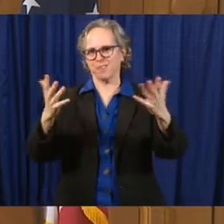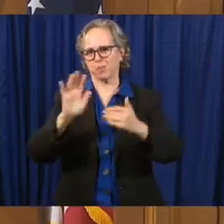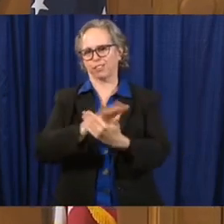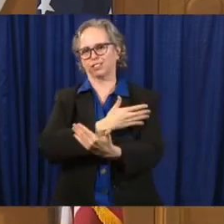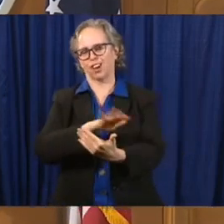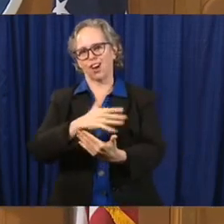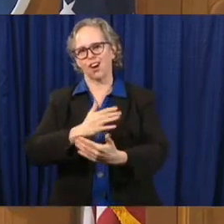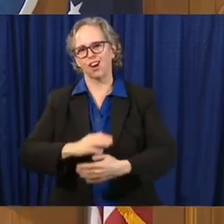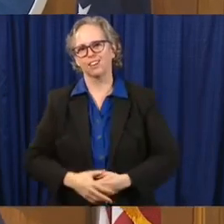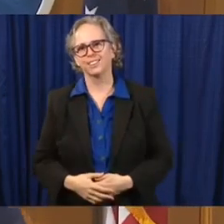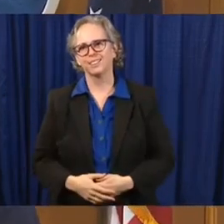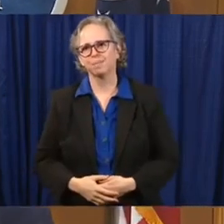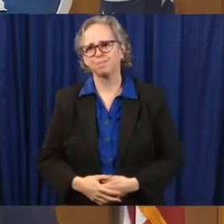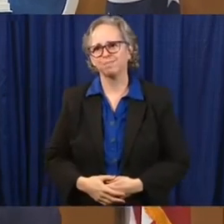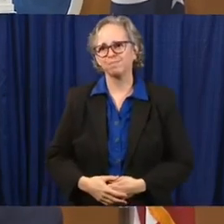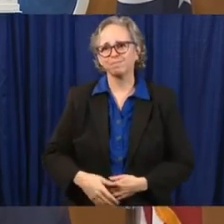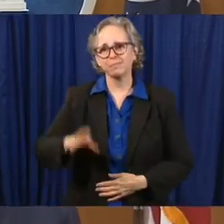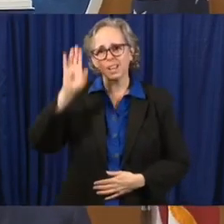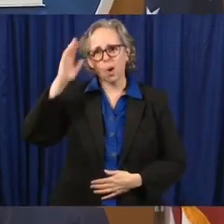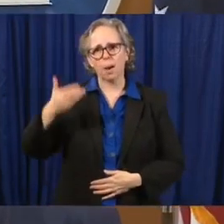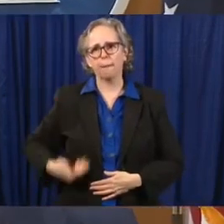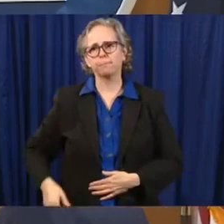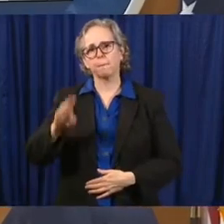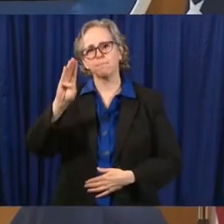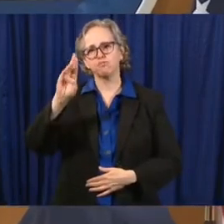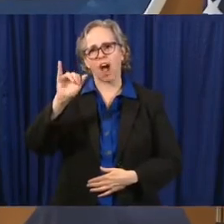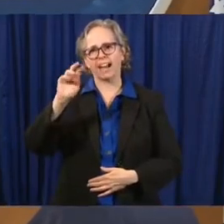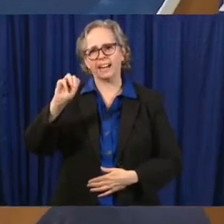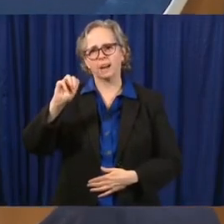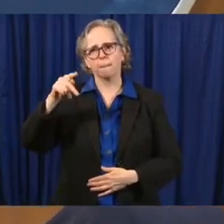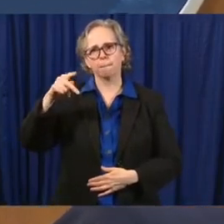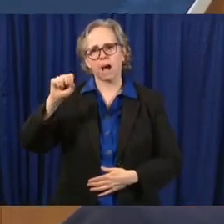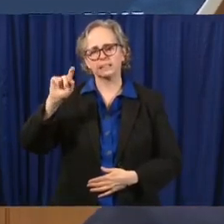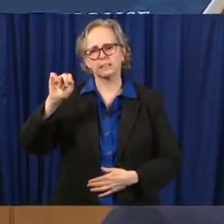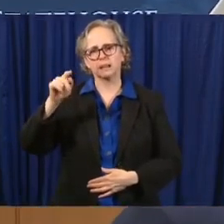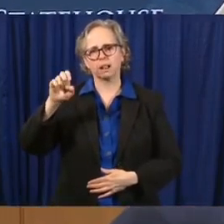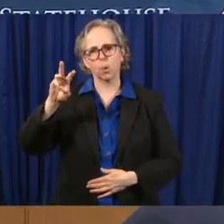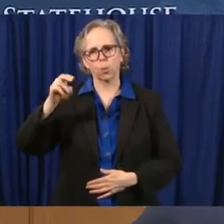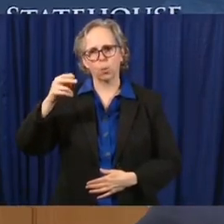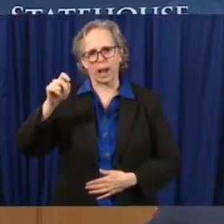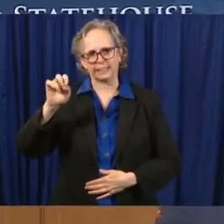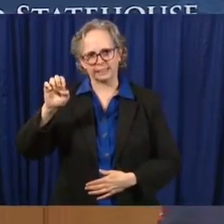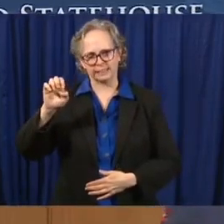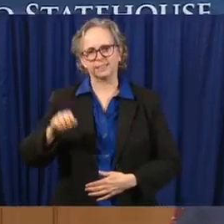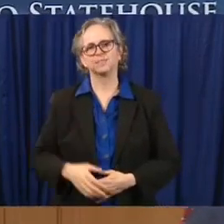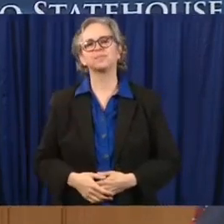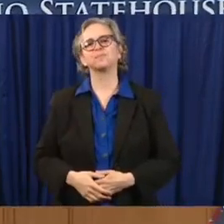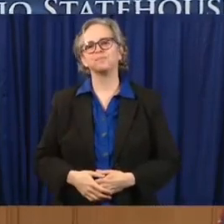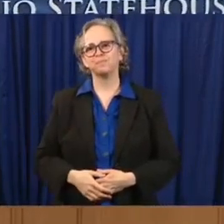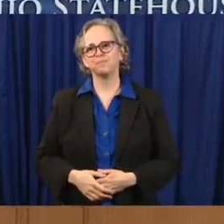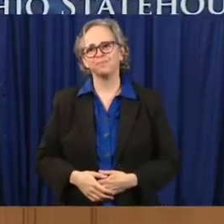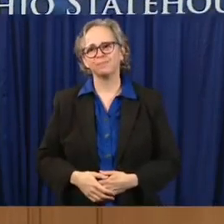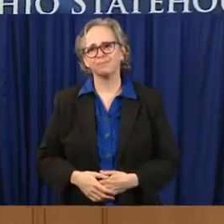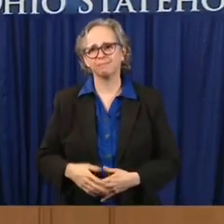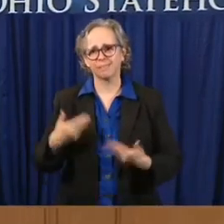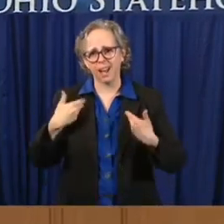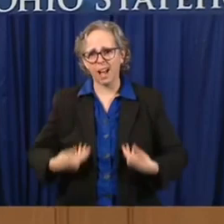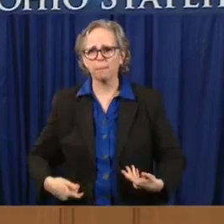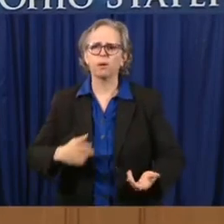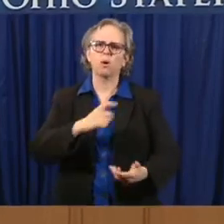He supervises officers in the following counties: Belmont, Monroe, Coshocton, Guernsey, Muskingum, and